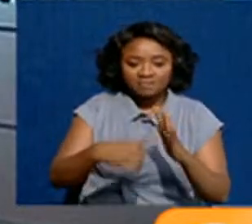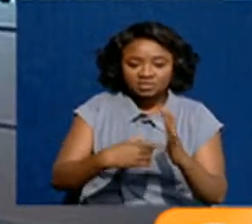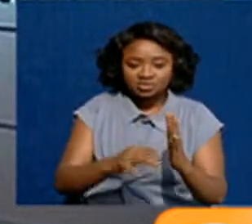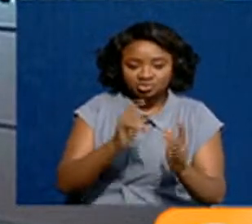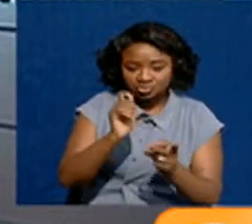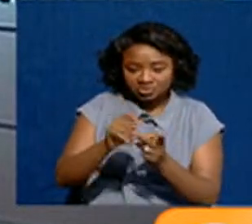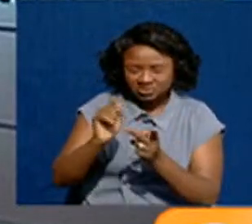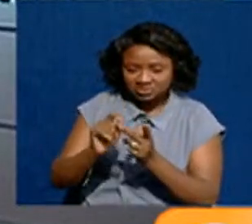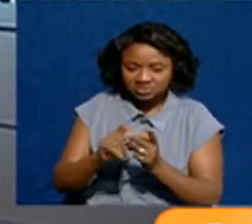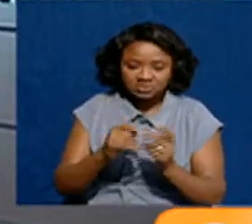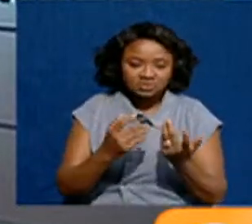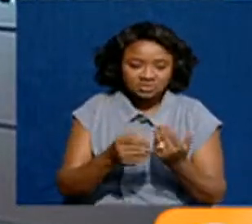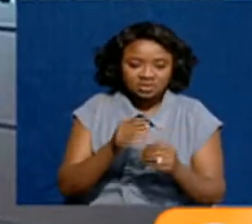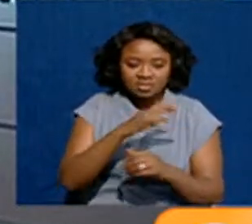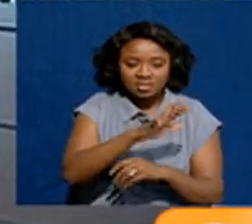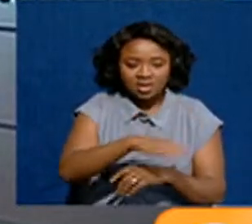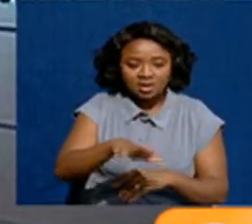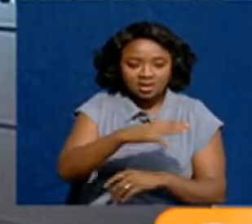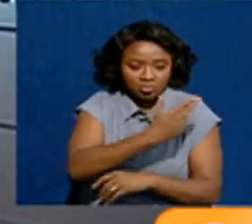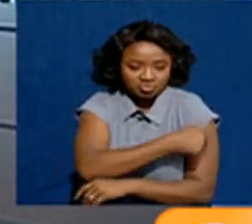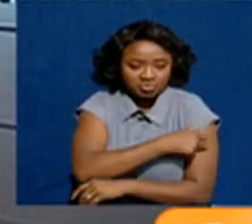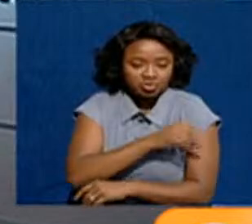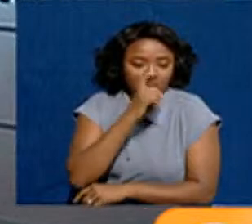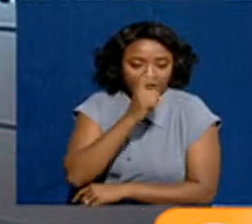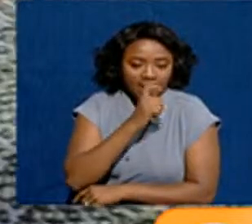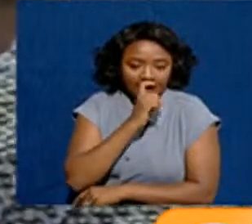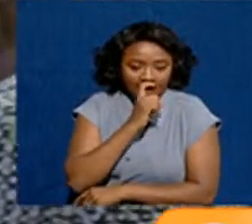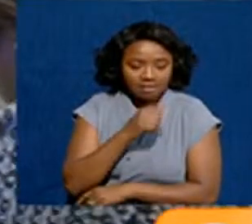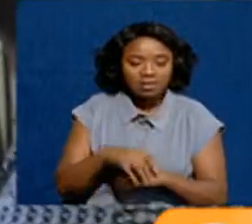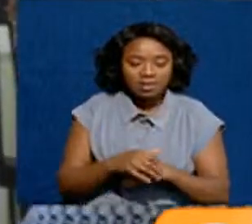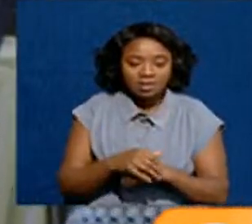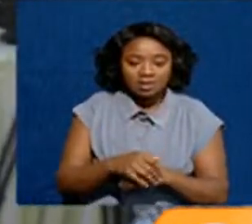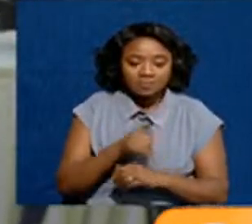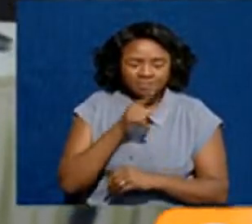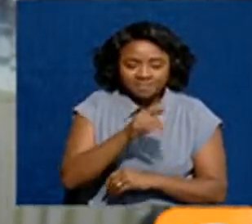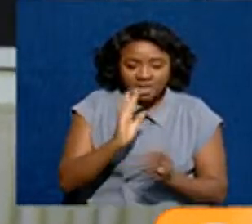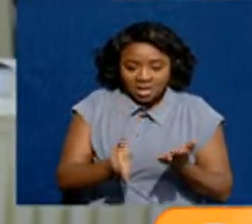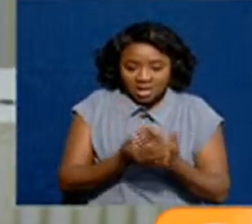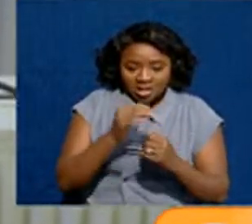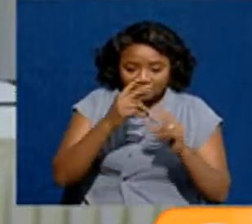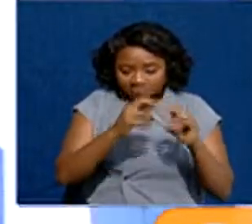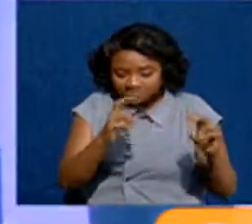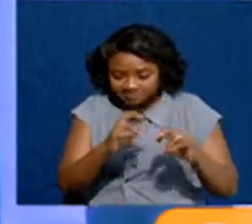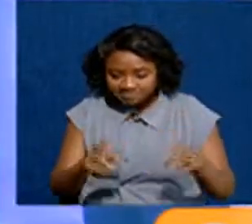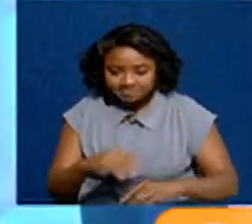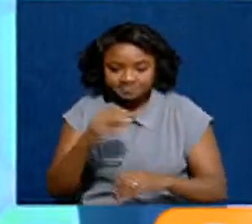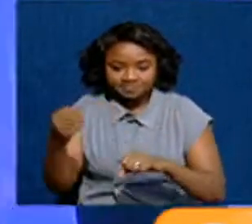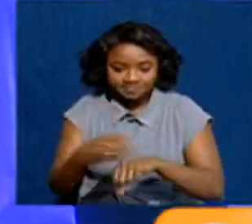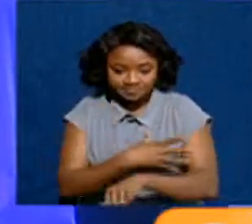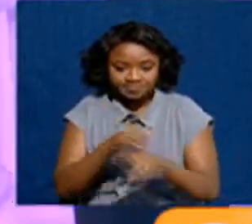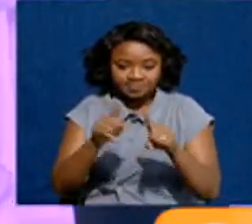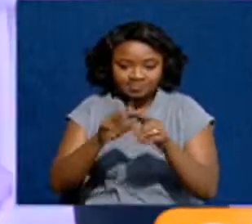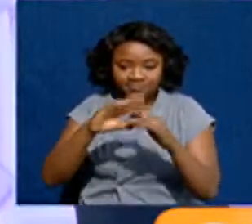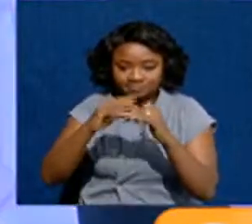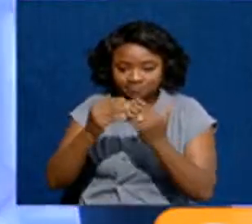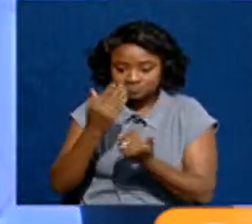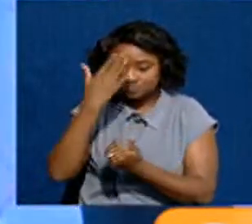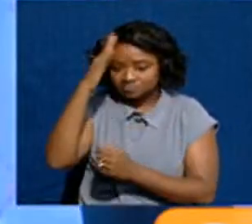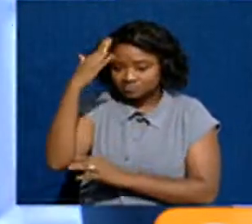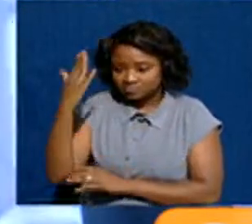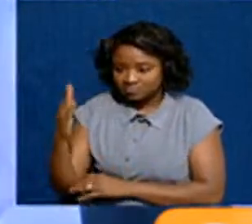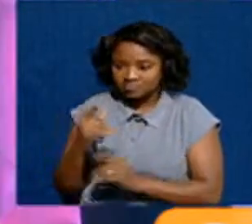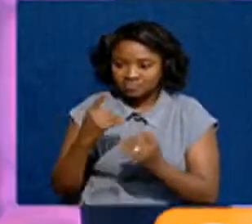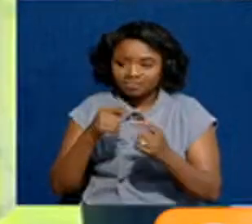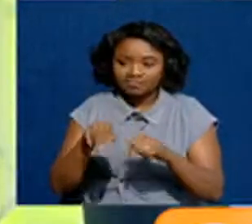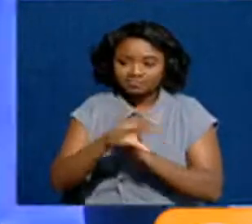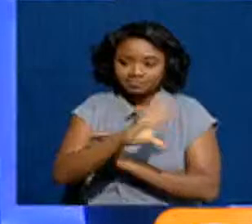Care Africa program launch in the country. The launch aims to improve cancer treatment and bridge the awareness gap across Africa.